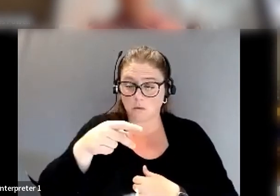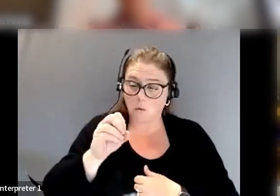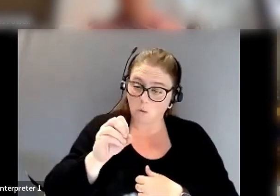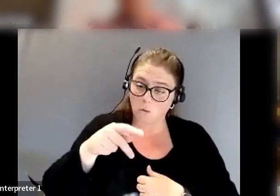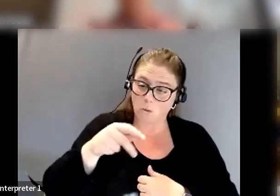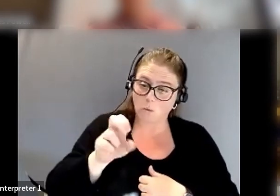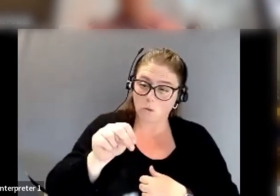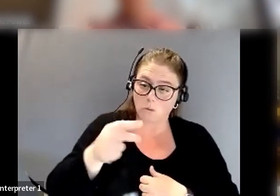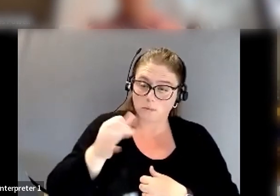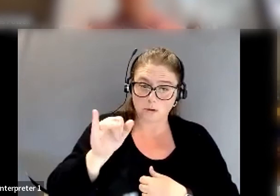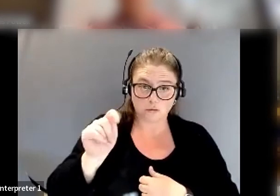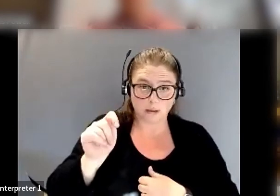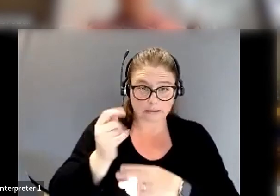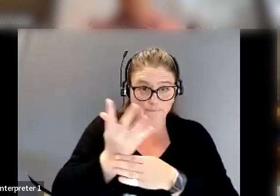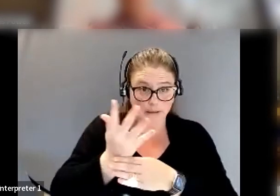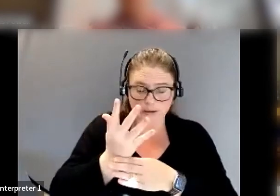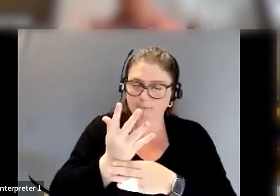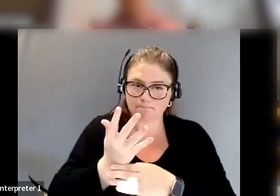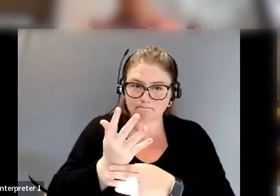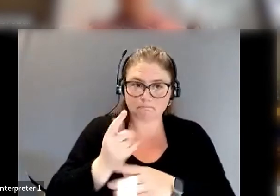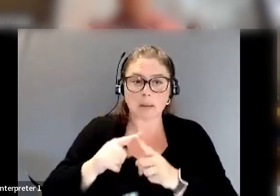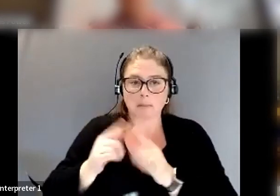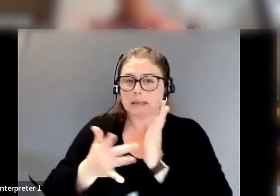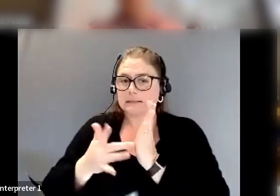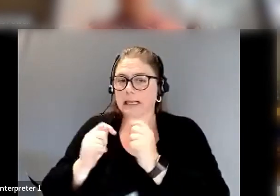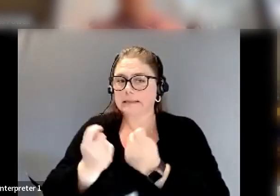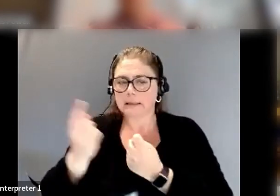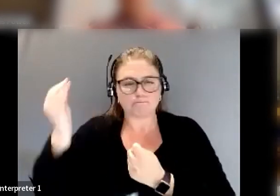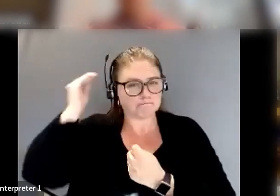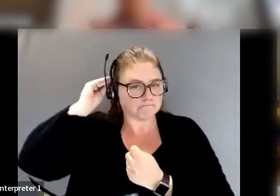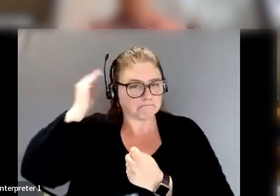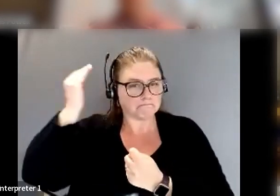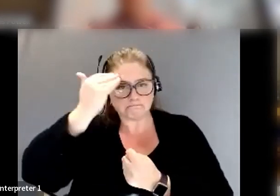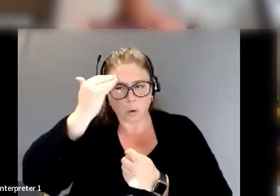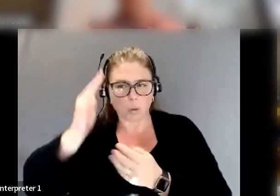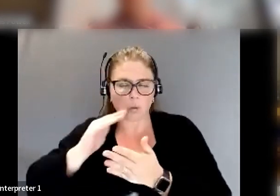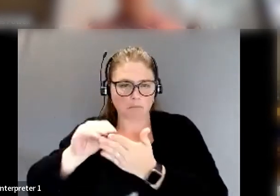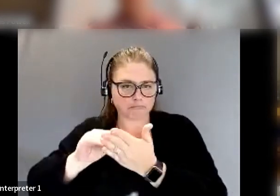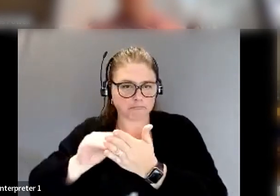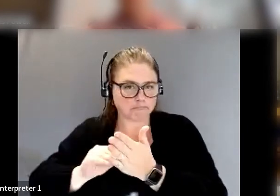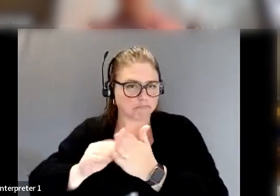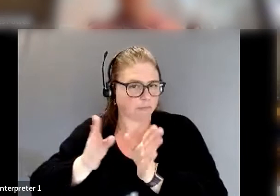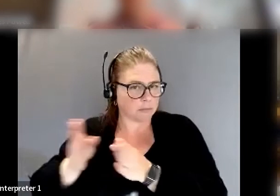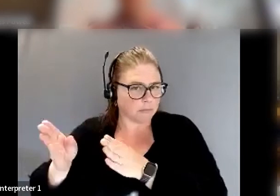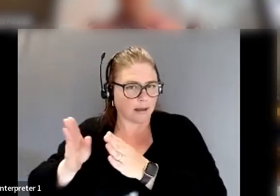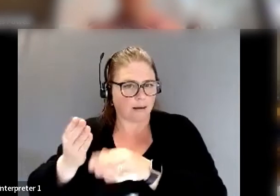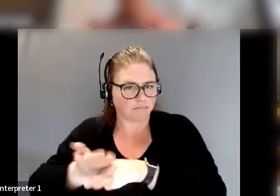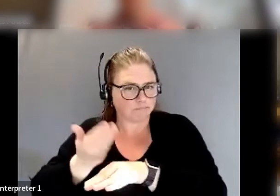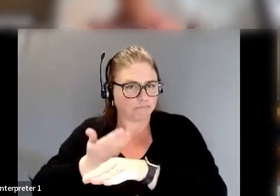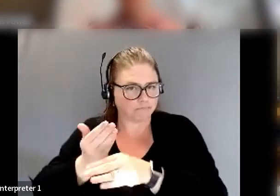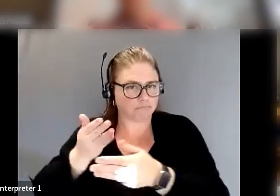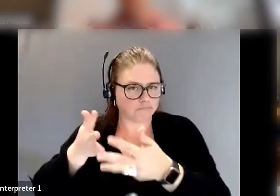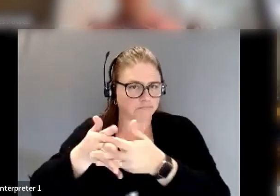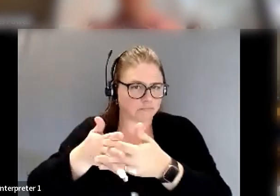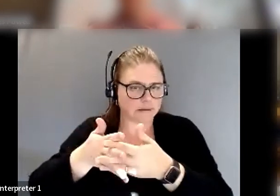tech team's radar. And so that will be coming, right? We'll be adding more and more filters as we continue to scale and grow and get feedback from our